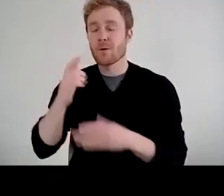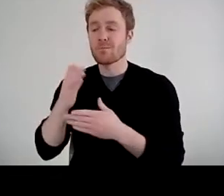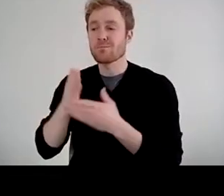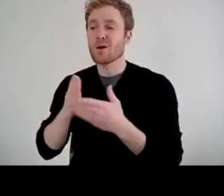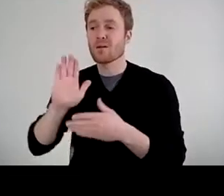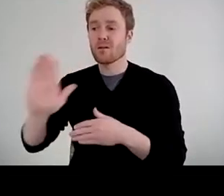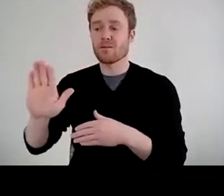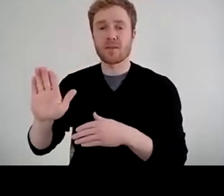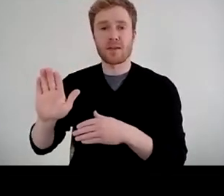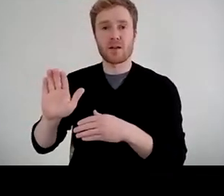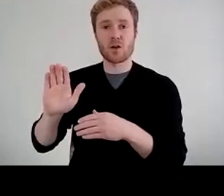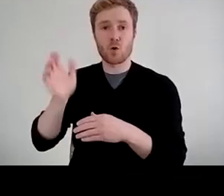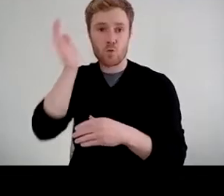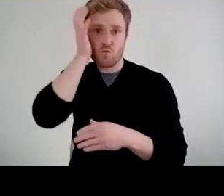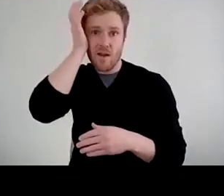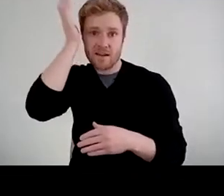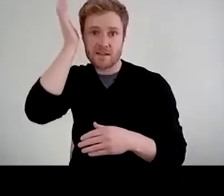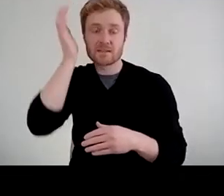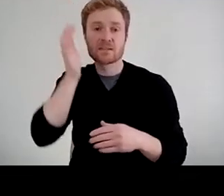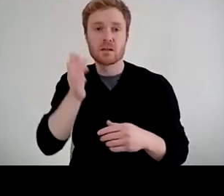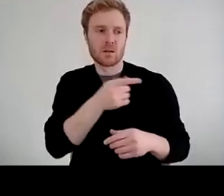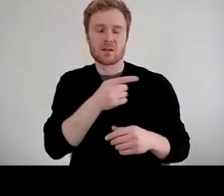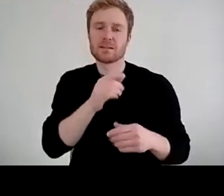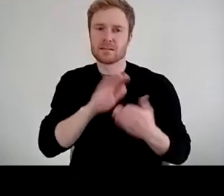our first new paper, which is Bill 1080.